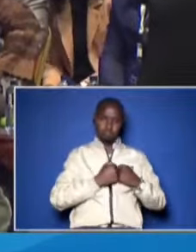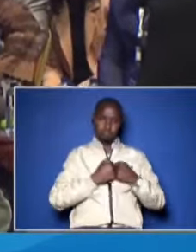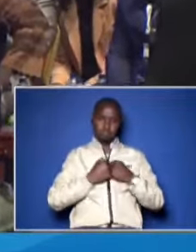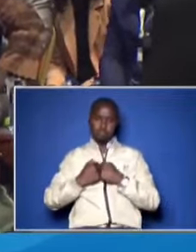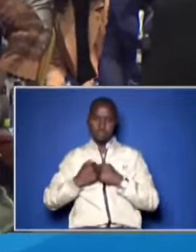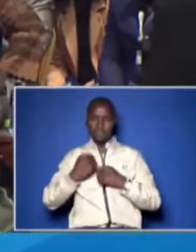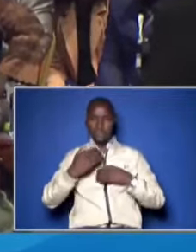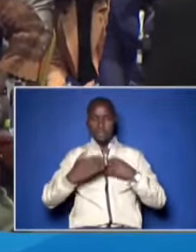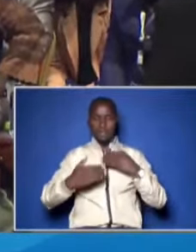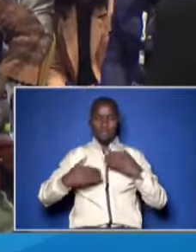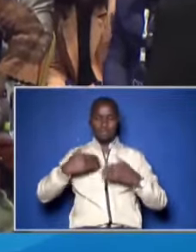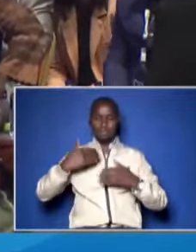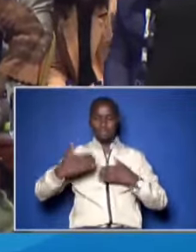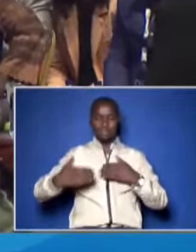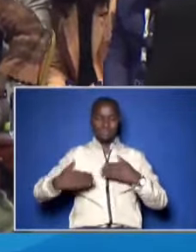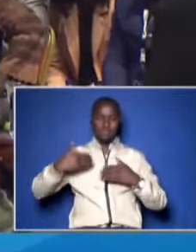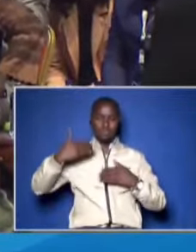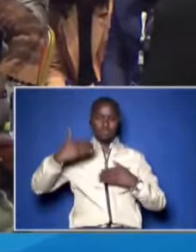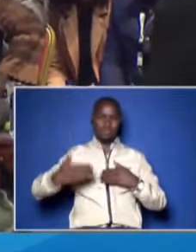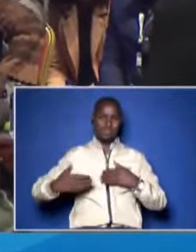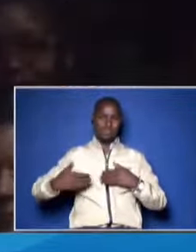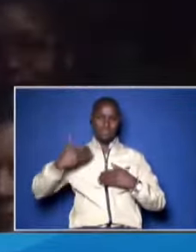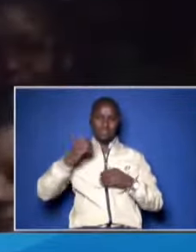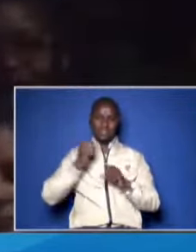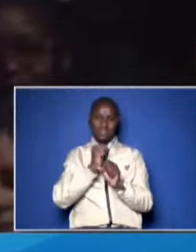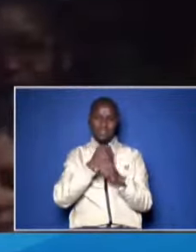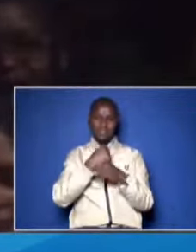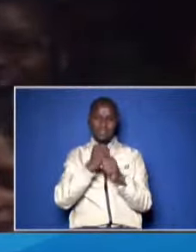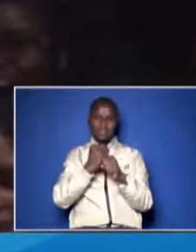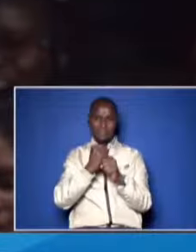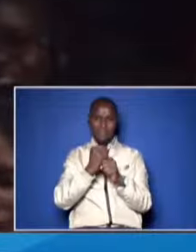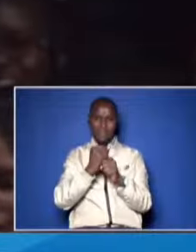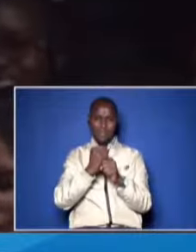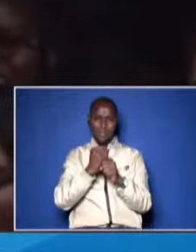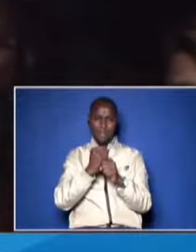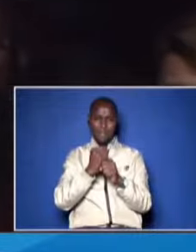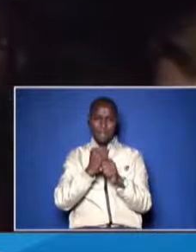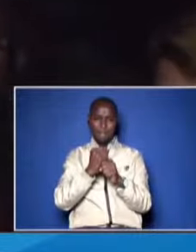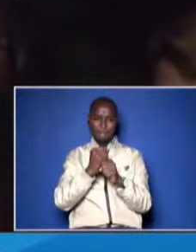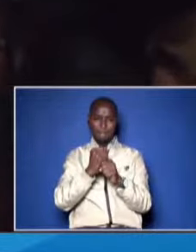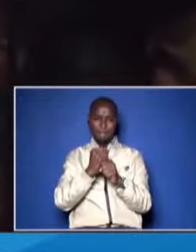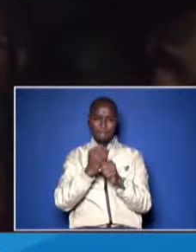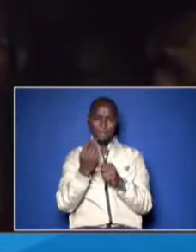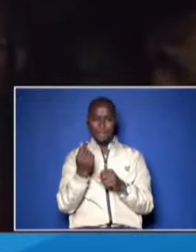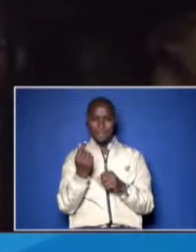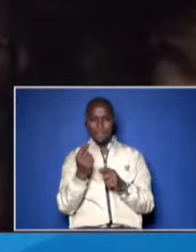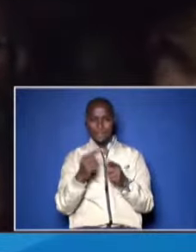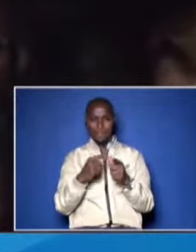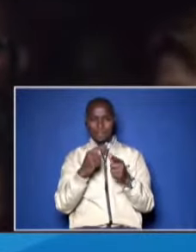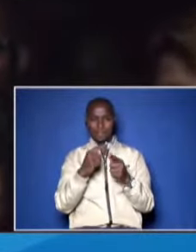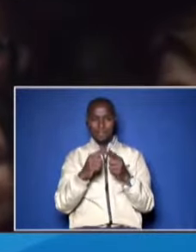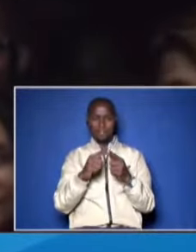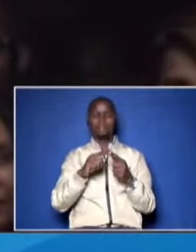day to make money and then they